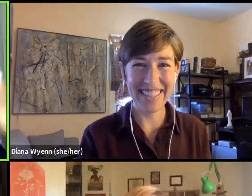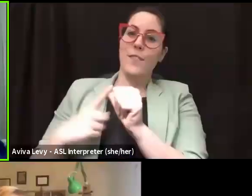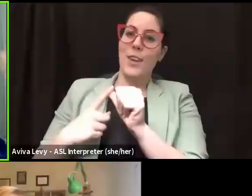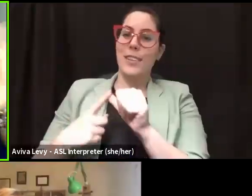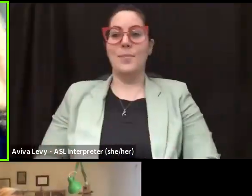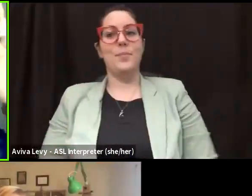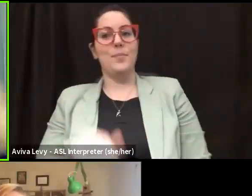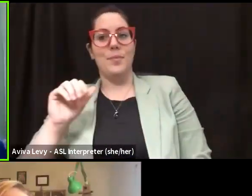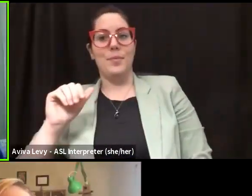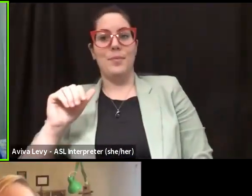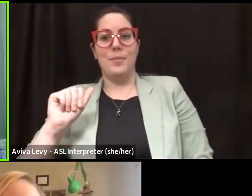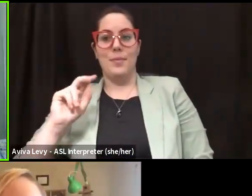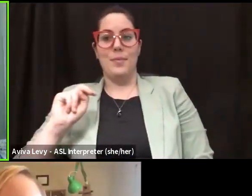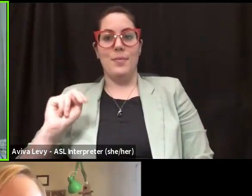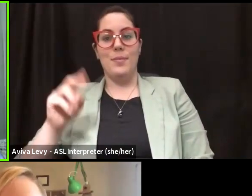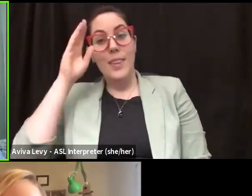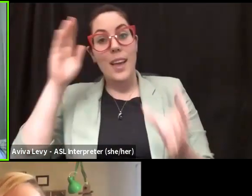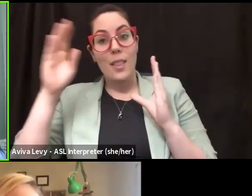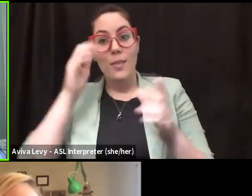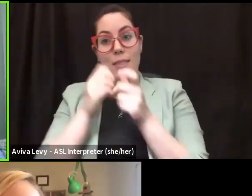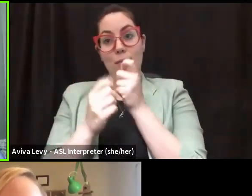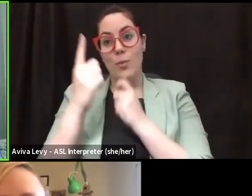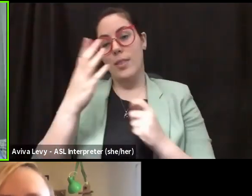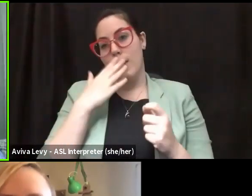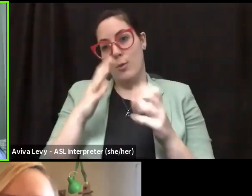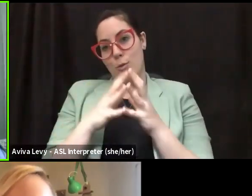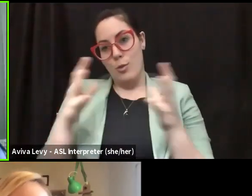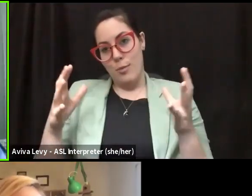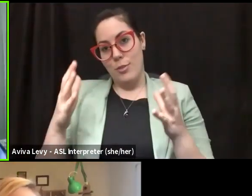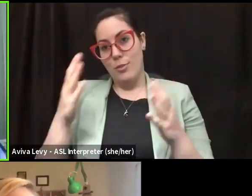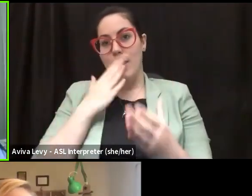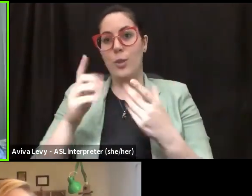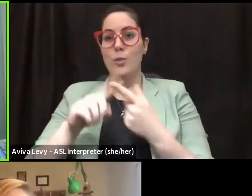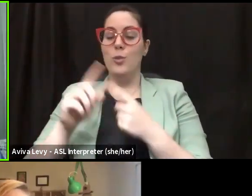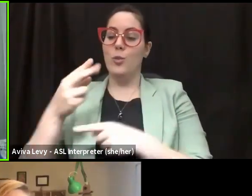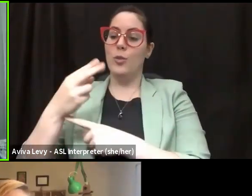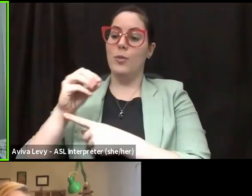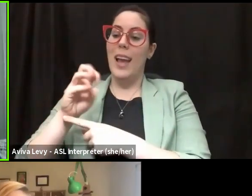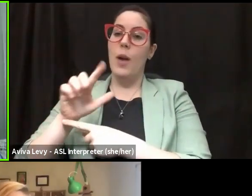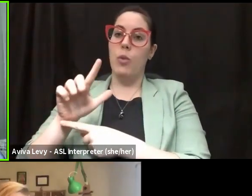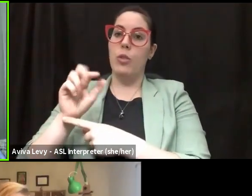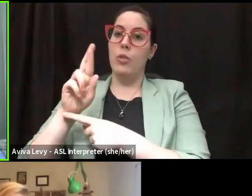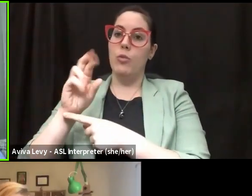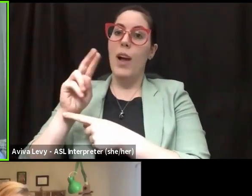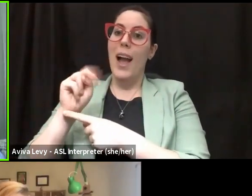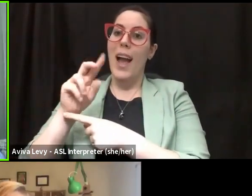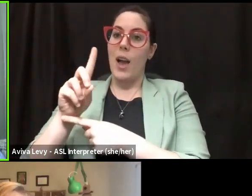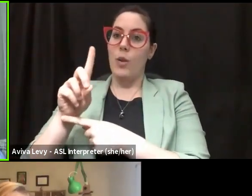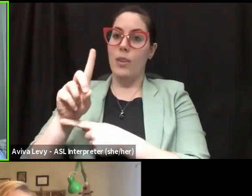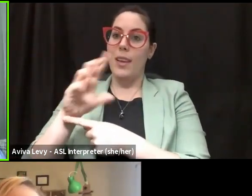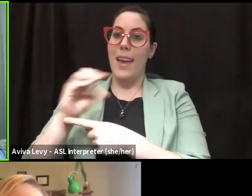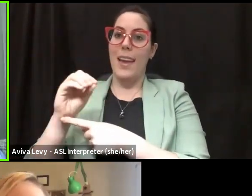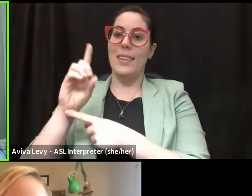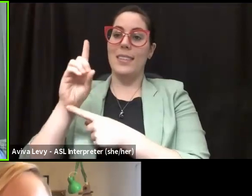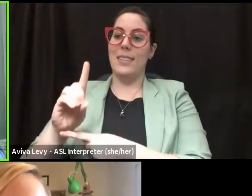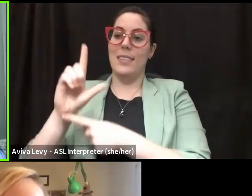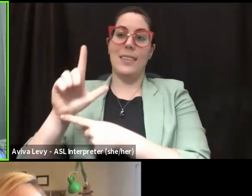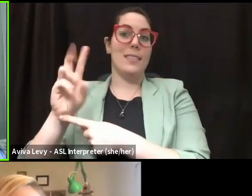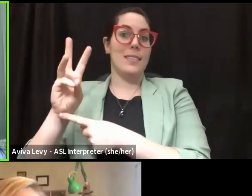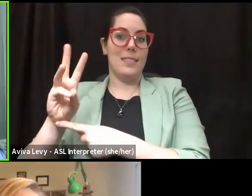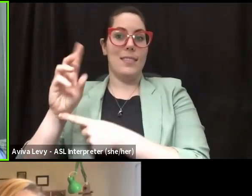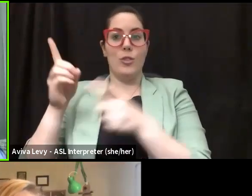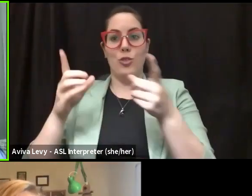First of all, hi, everyone. Thank you so much. And thank you to HowlRound. And thank you to Directors Lab West. This has been an honor